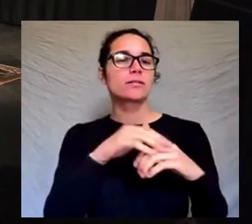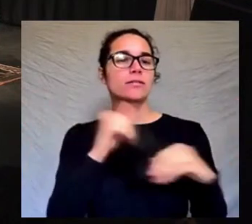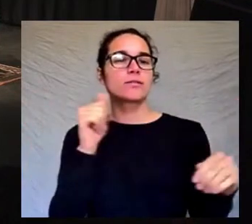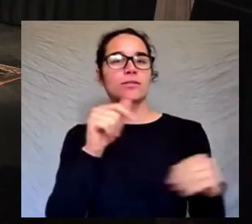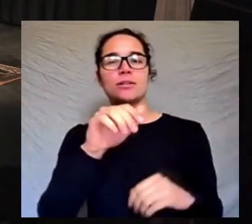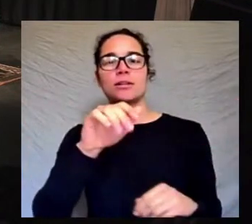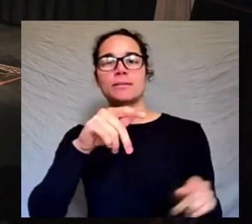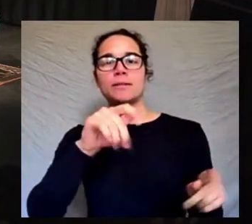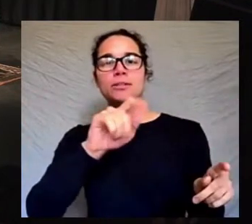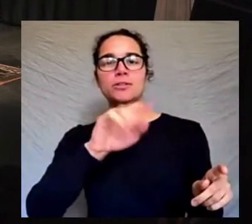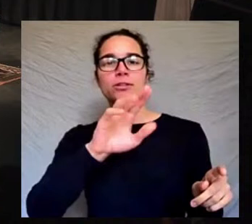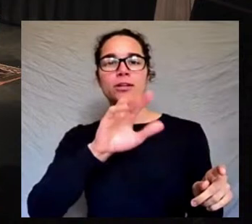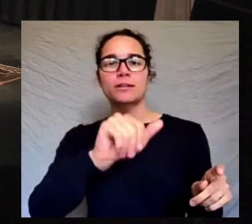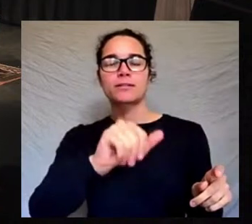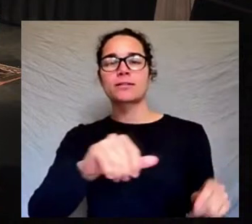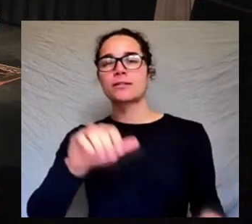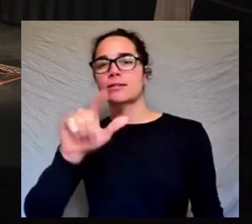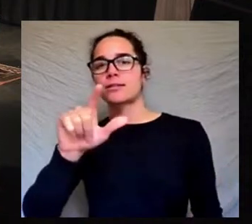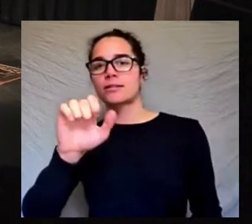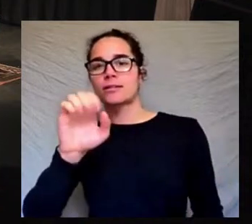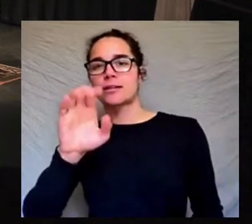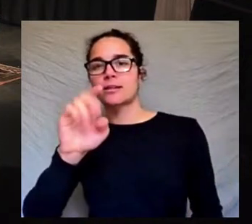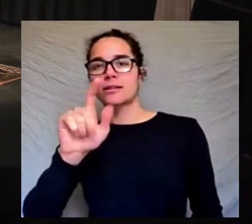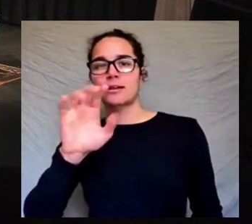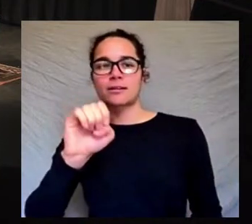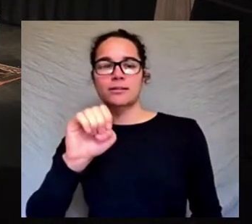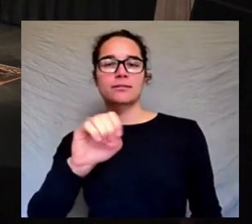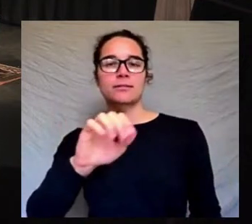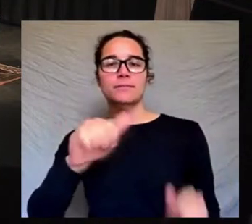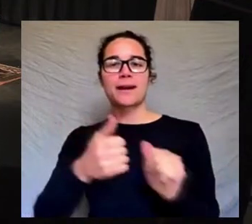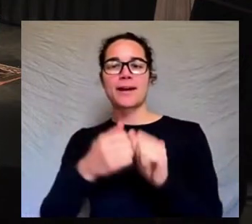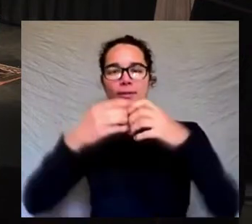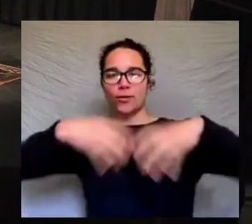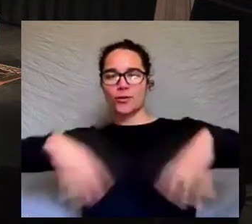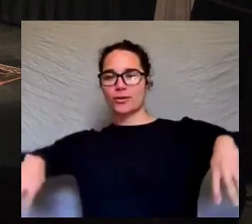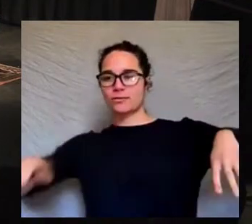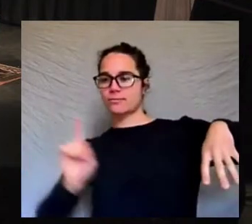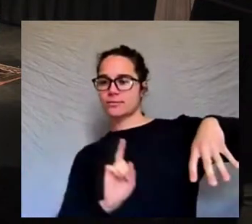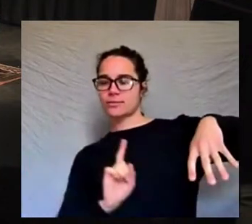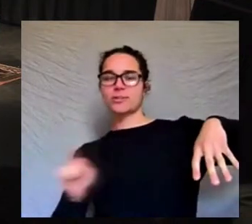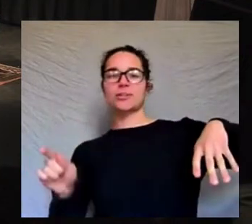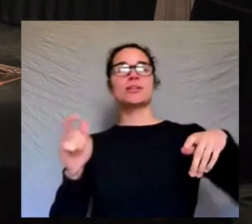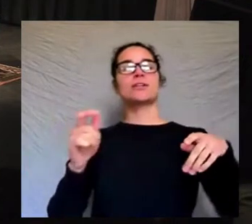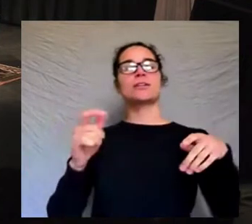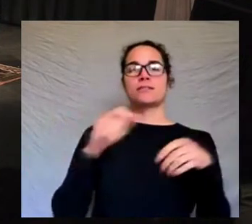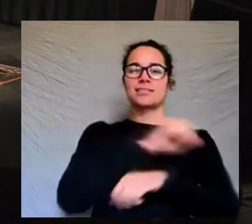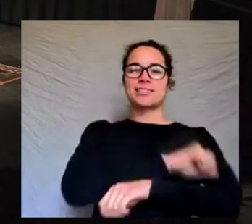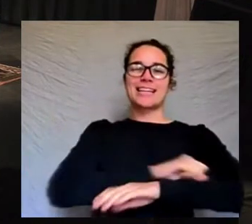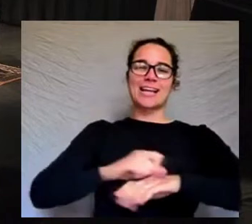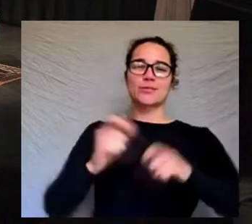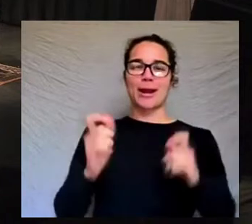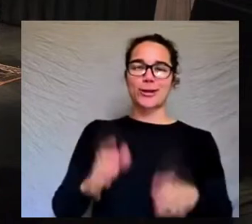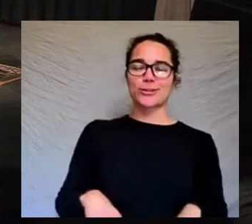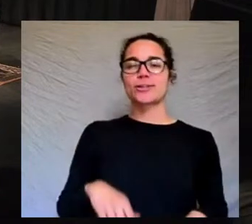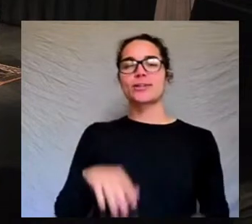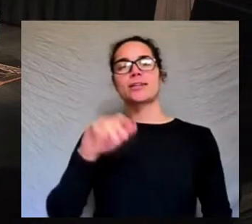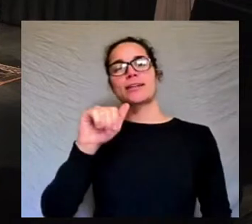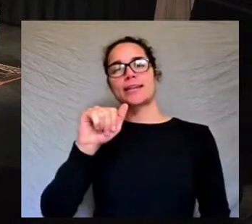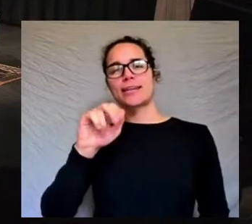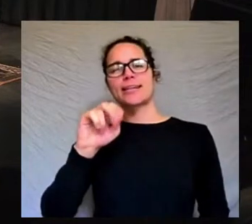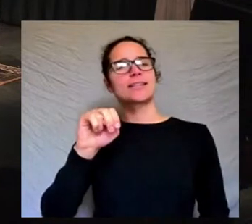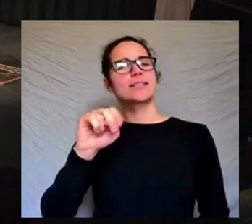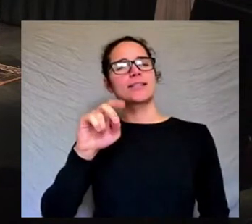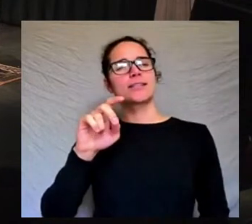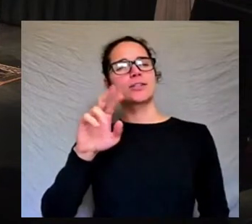here, as any good stage manager would be, our Amber Cruz-Mooring, who I think is in the